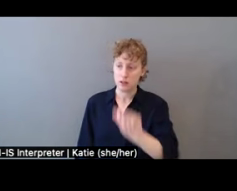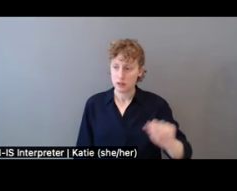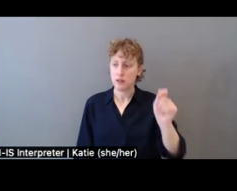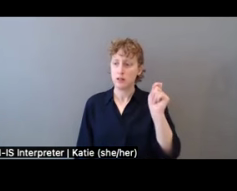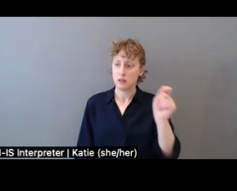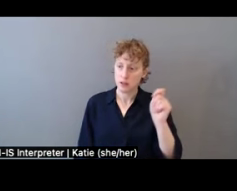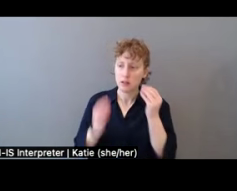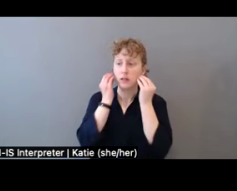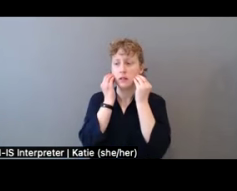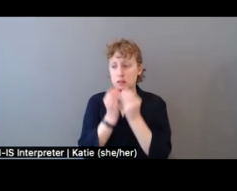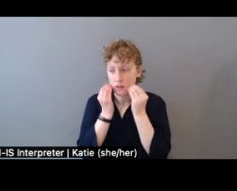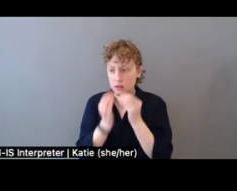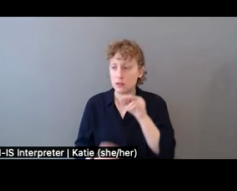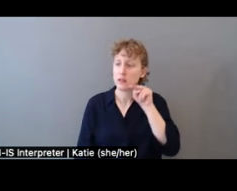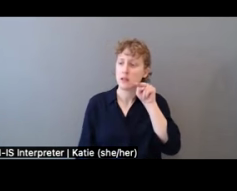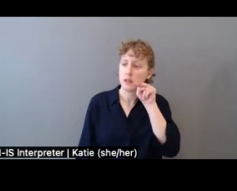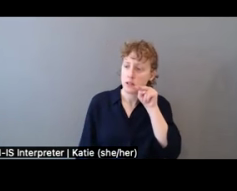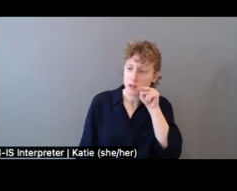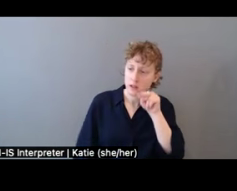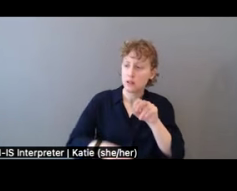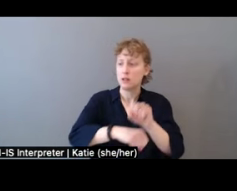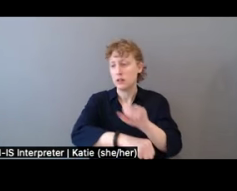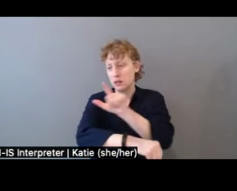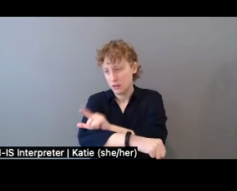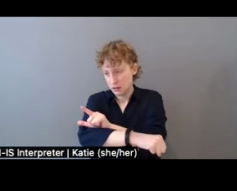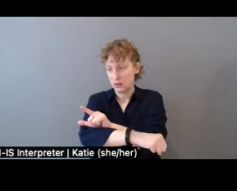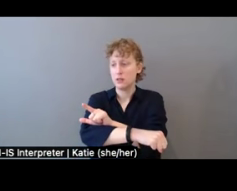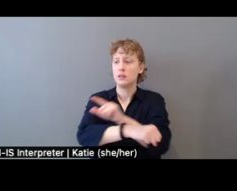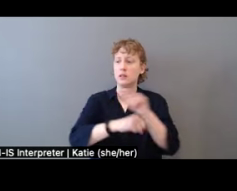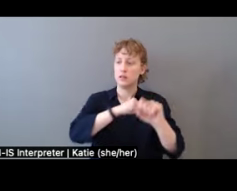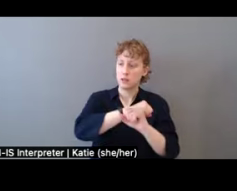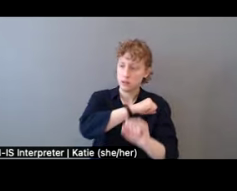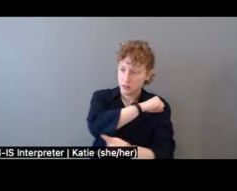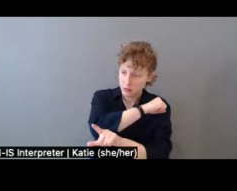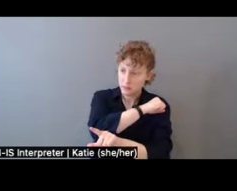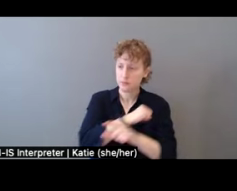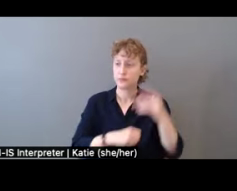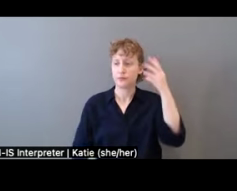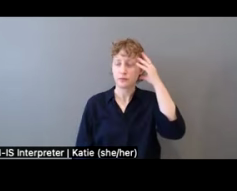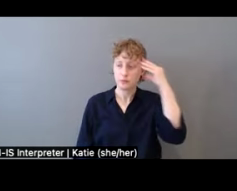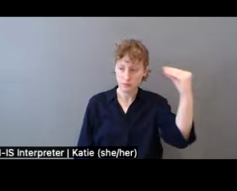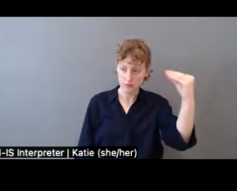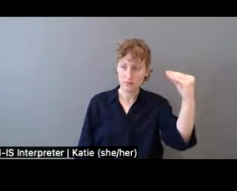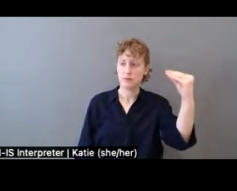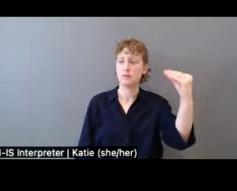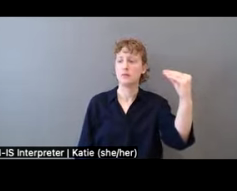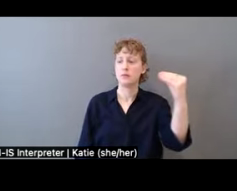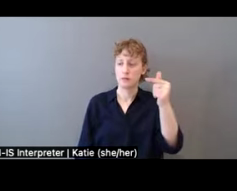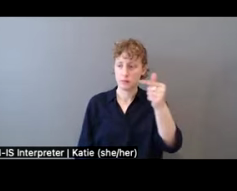Sierra Leone, Somalia and Somaliland, Tanzania, Tunisia, Uganda, Zambia, and Zimbabwe,